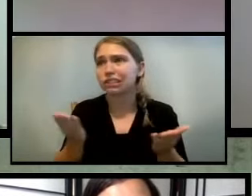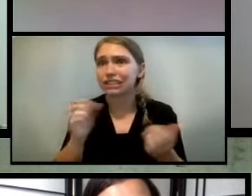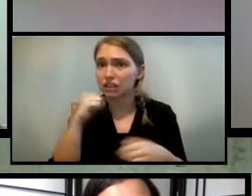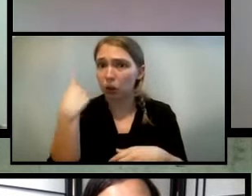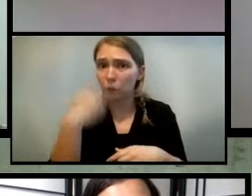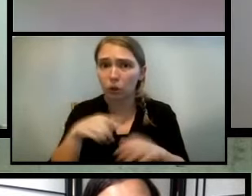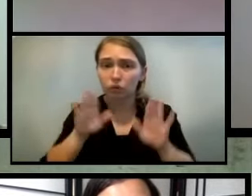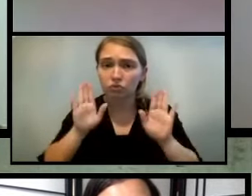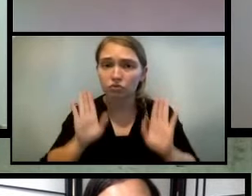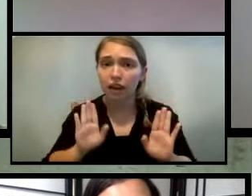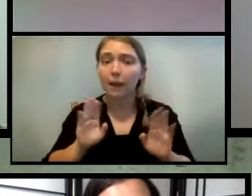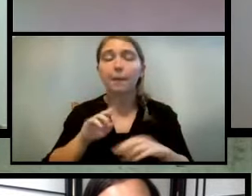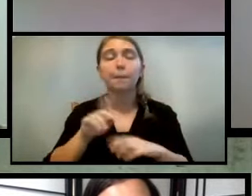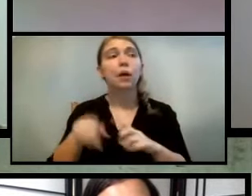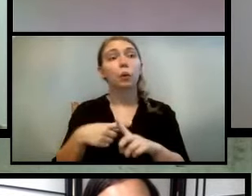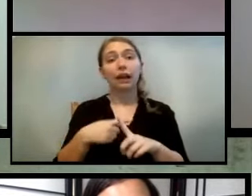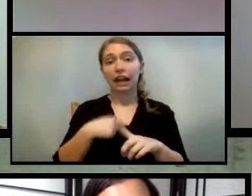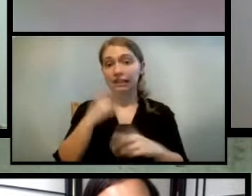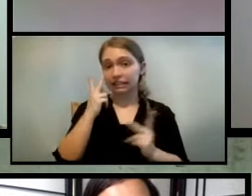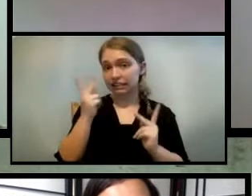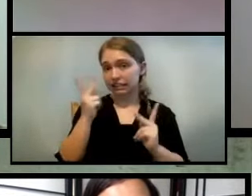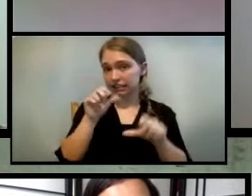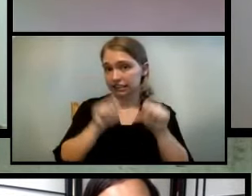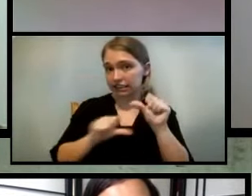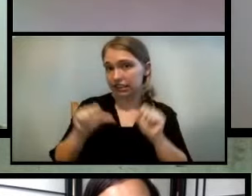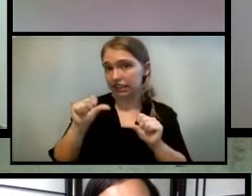some of the fiction that's coming out of, you know,